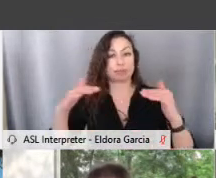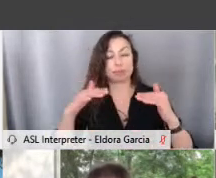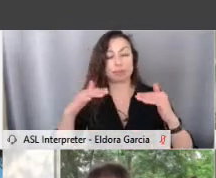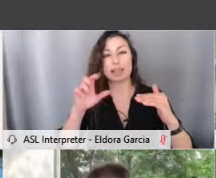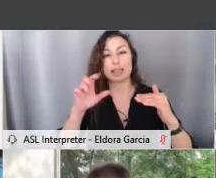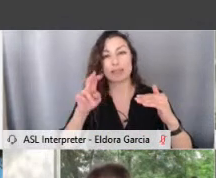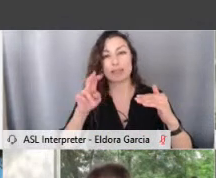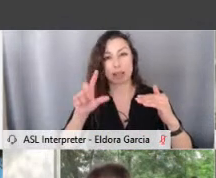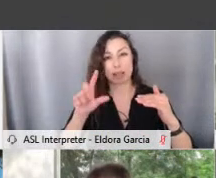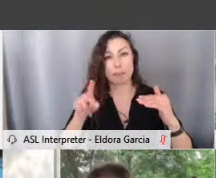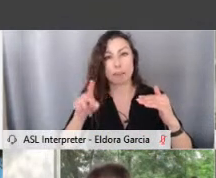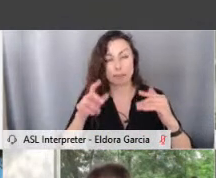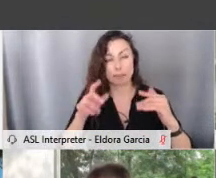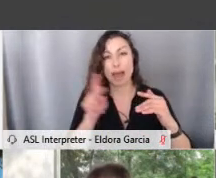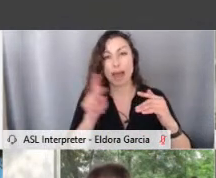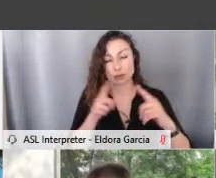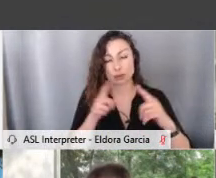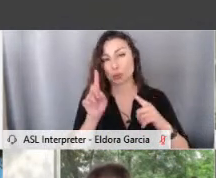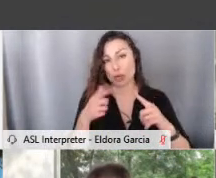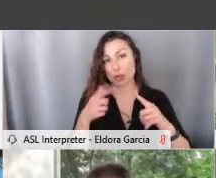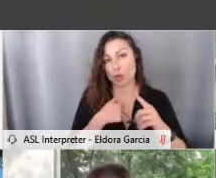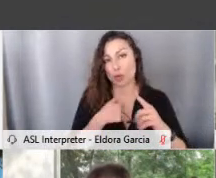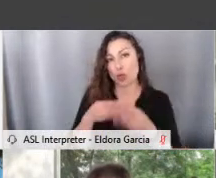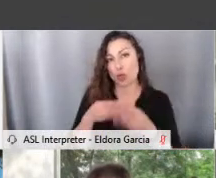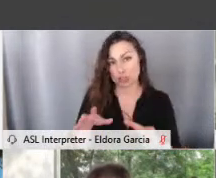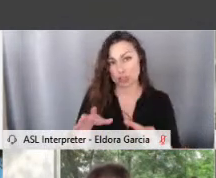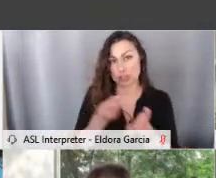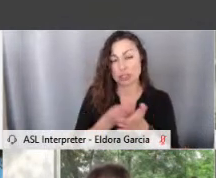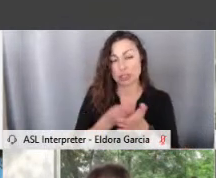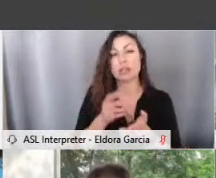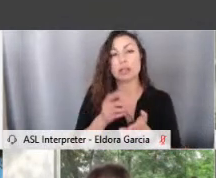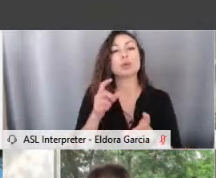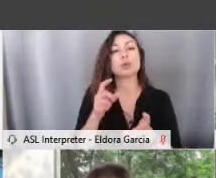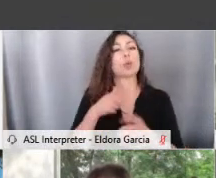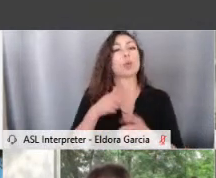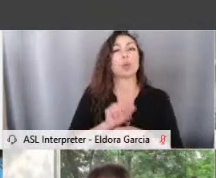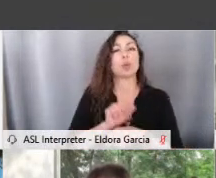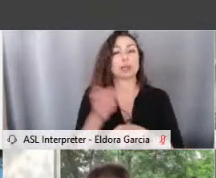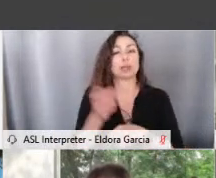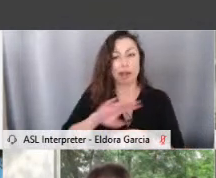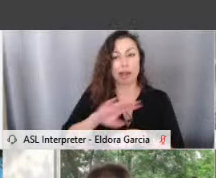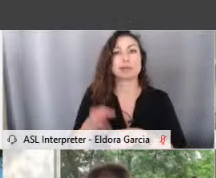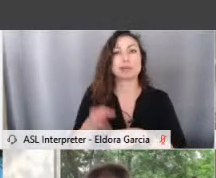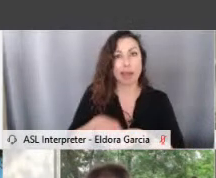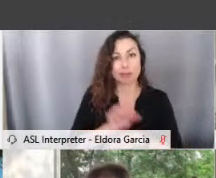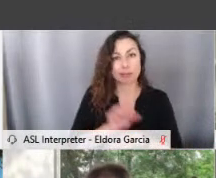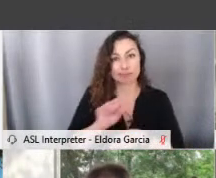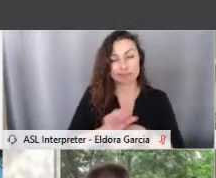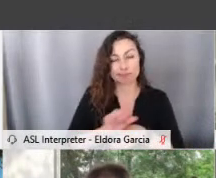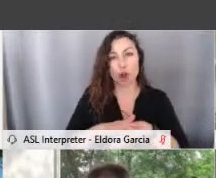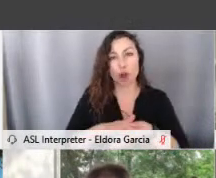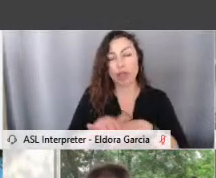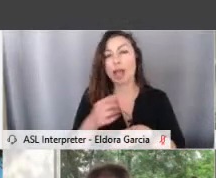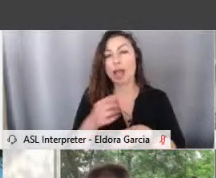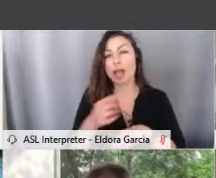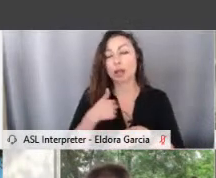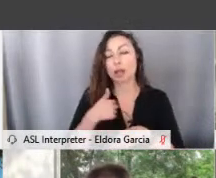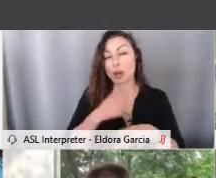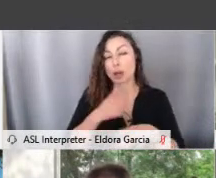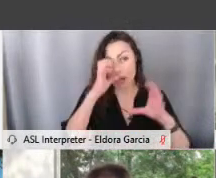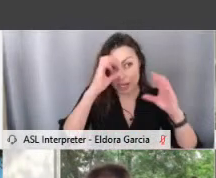we're working on this night and day. And I think that we're